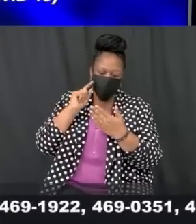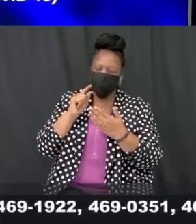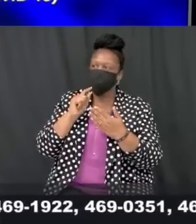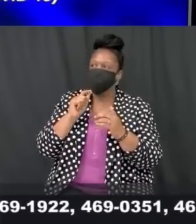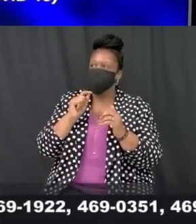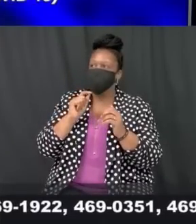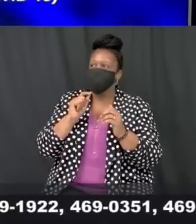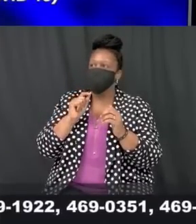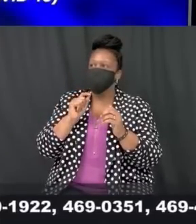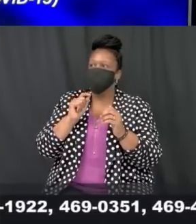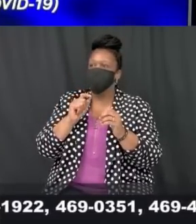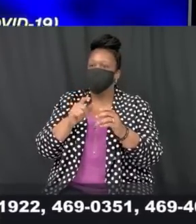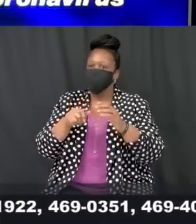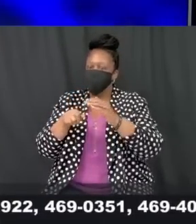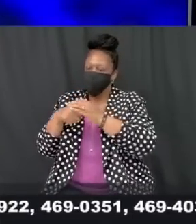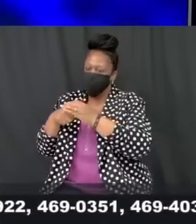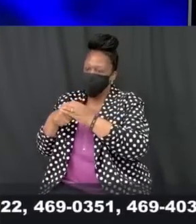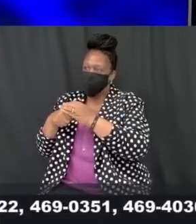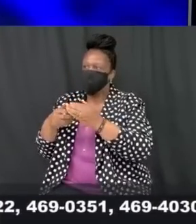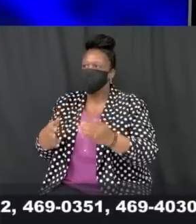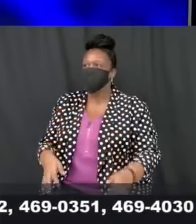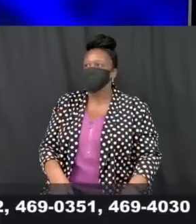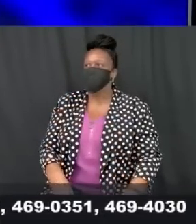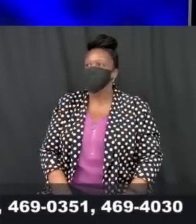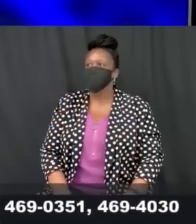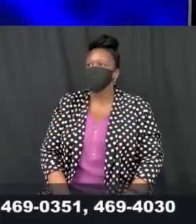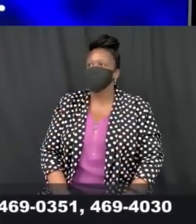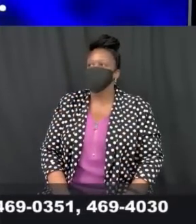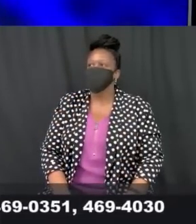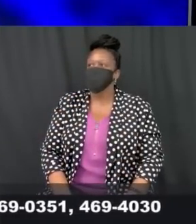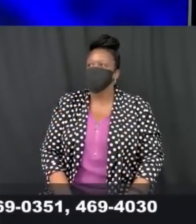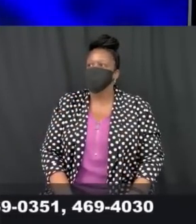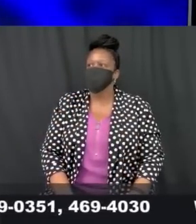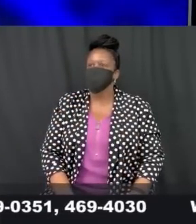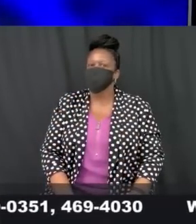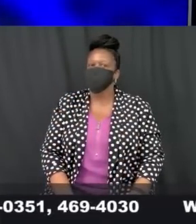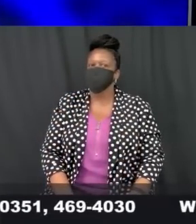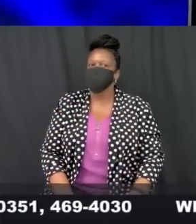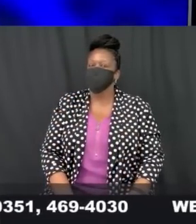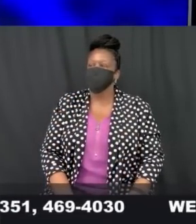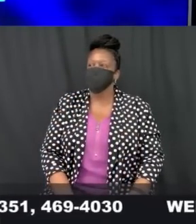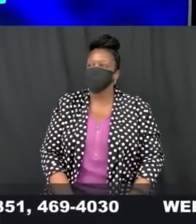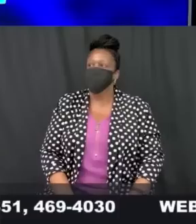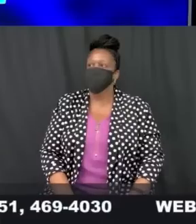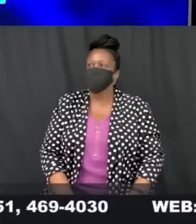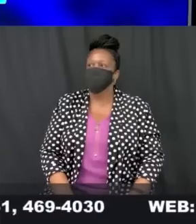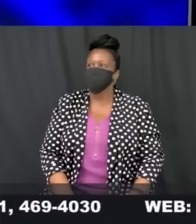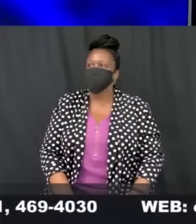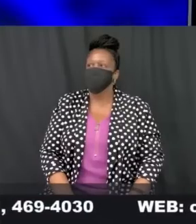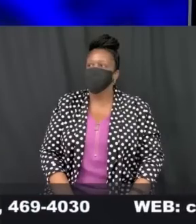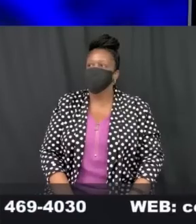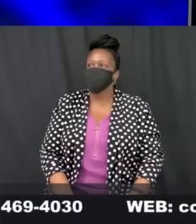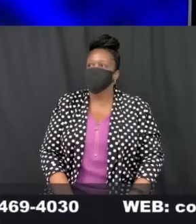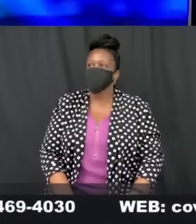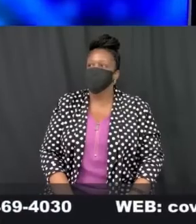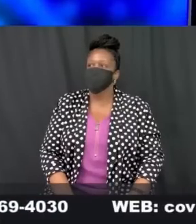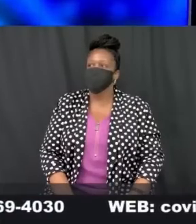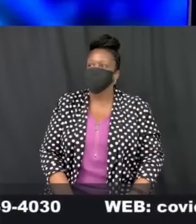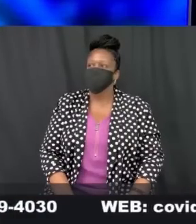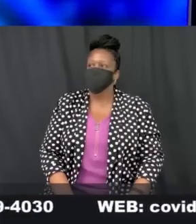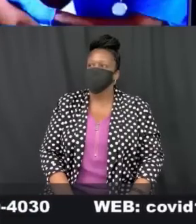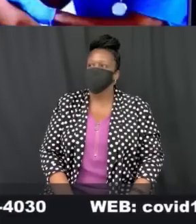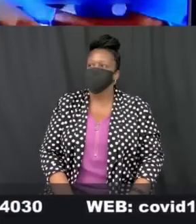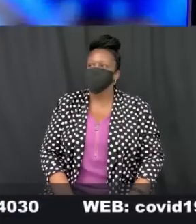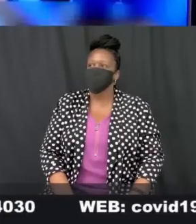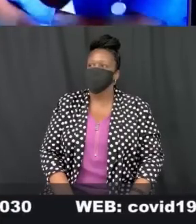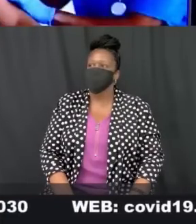this approval extend to other members of my household in the future, or do we have to repeat